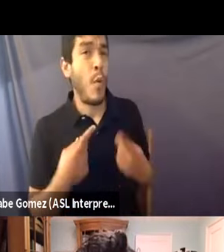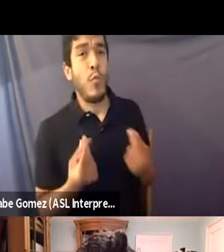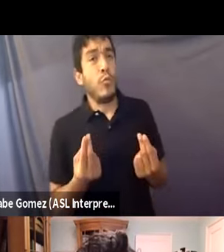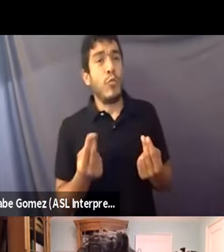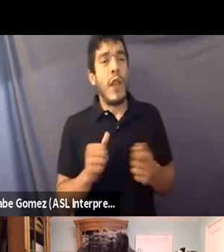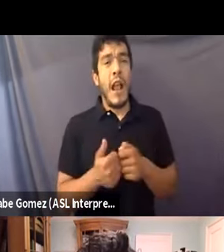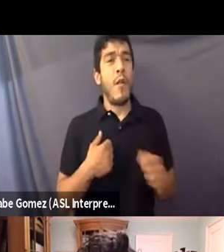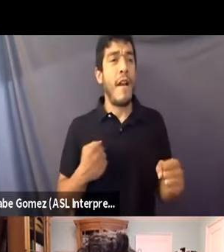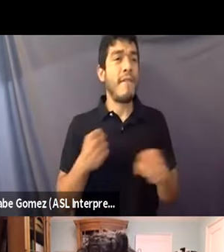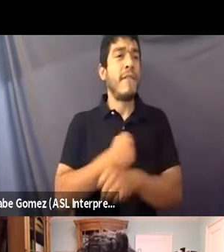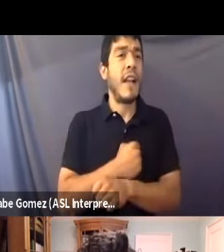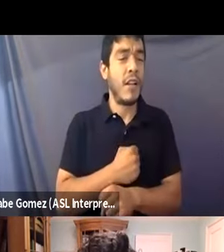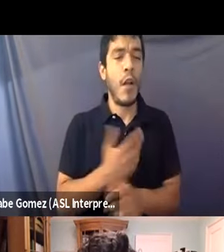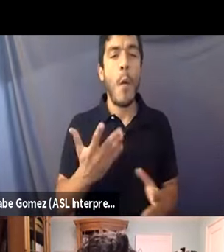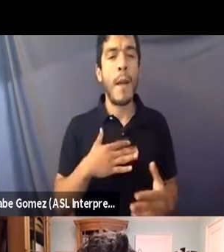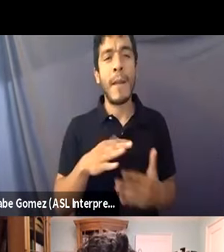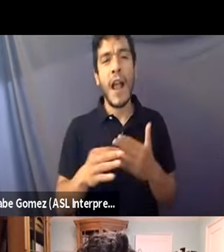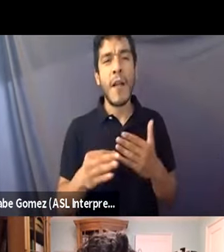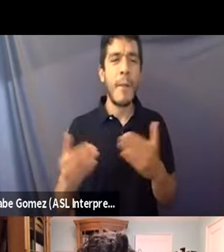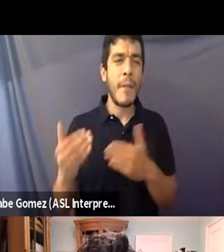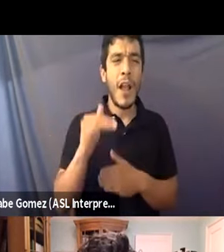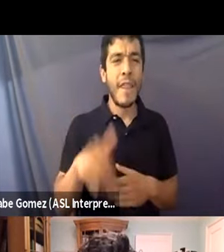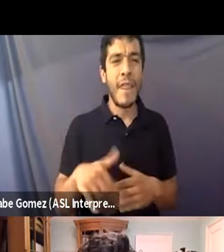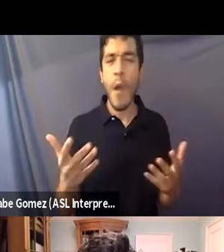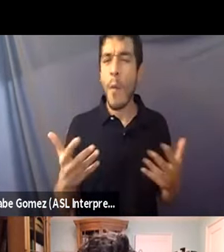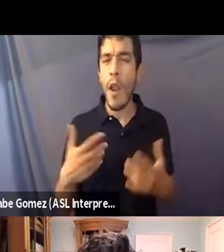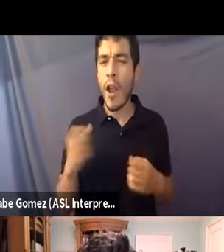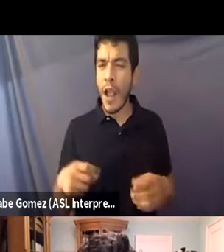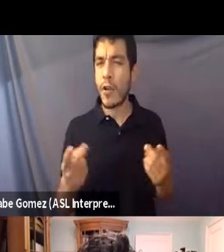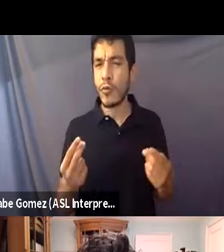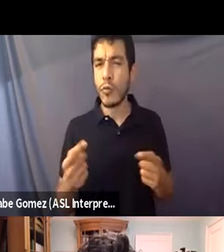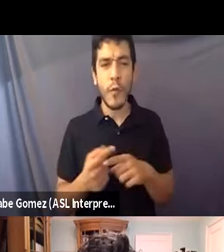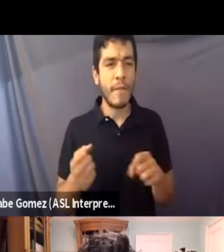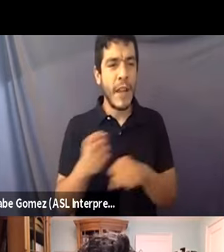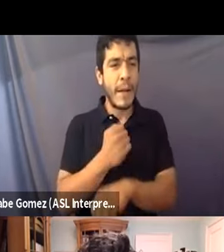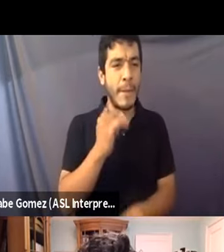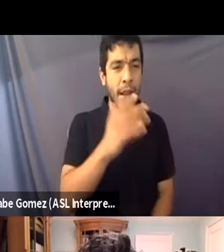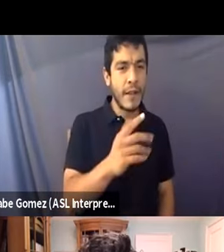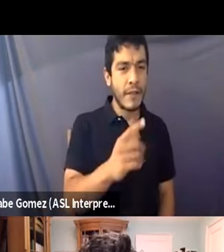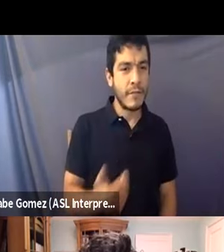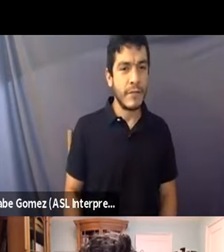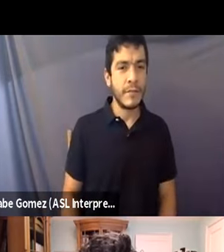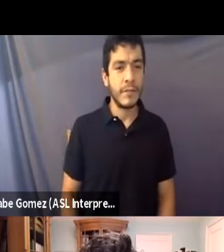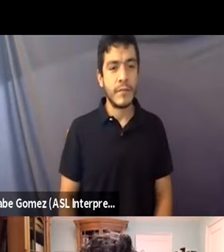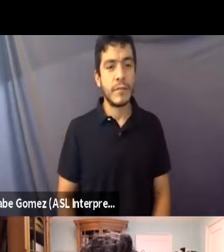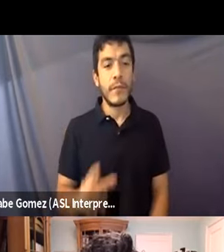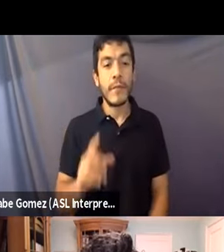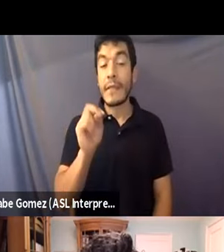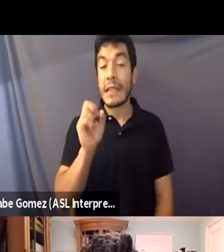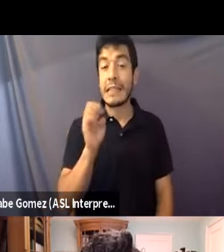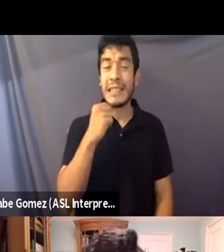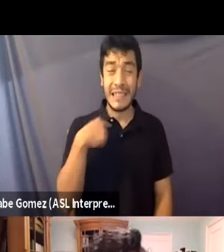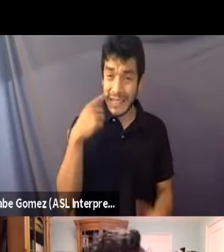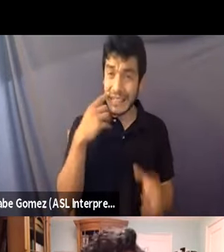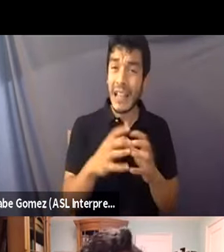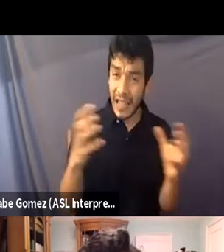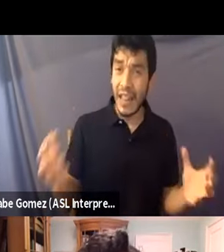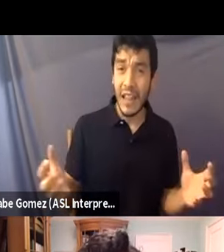options? But even options beyond that, what is it that we can do to fight back? I think that there's a lot. There is,